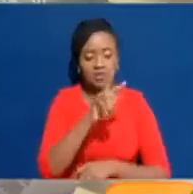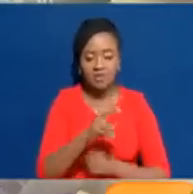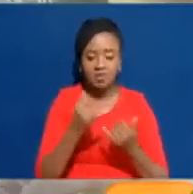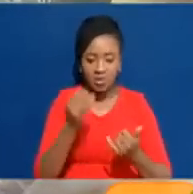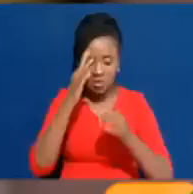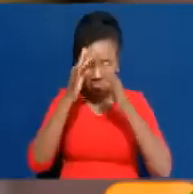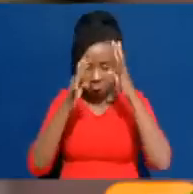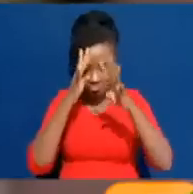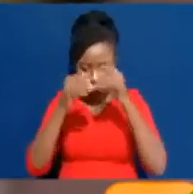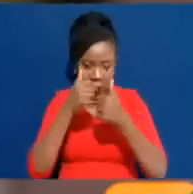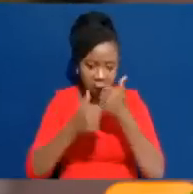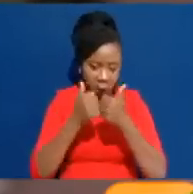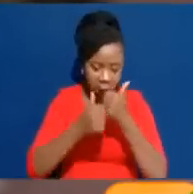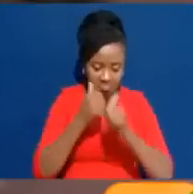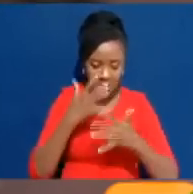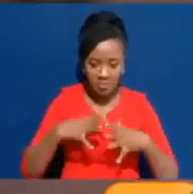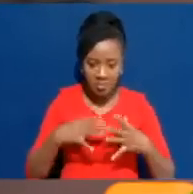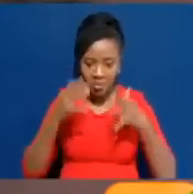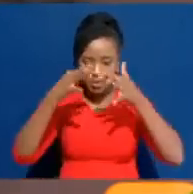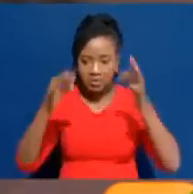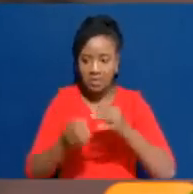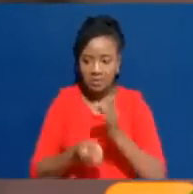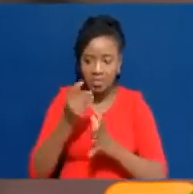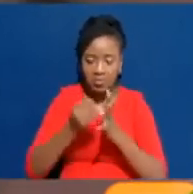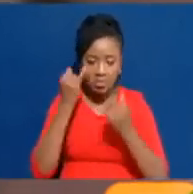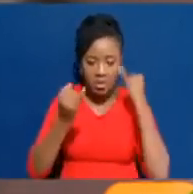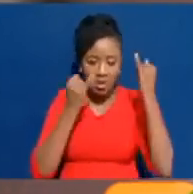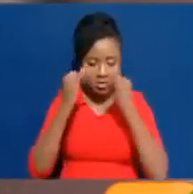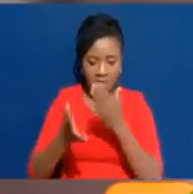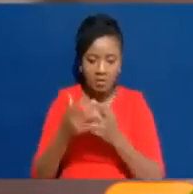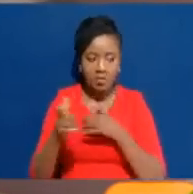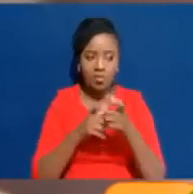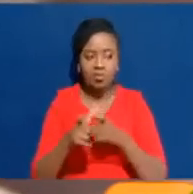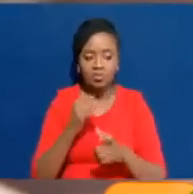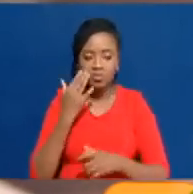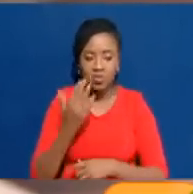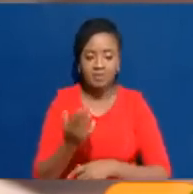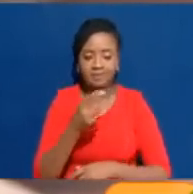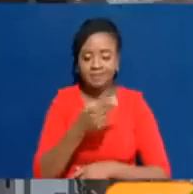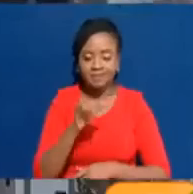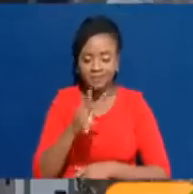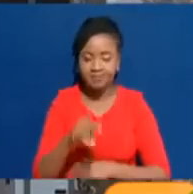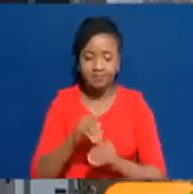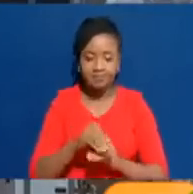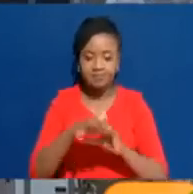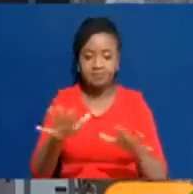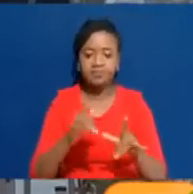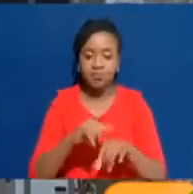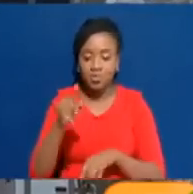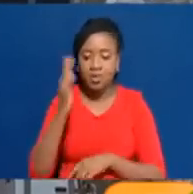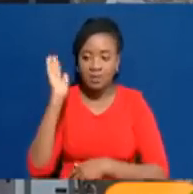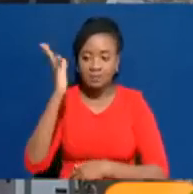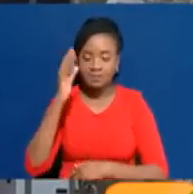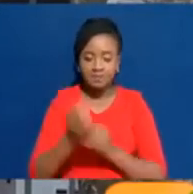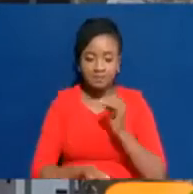rings that they believe may yield better new HIV prevention and treatment solutions. Speaking at the launch of the